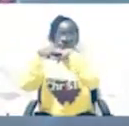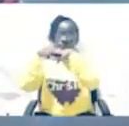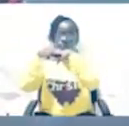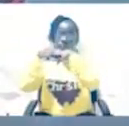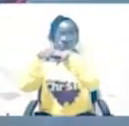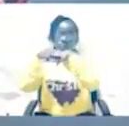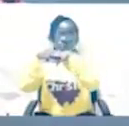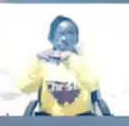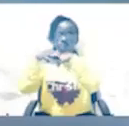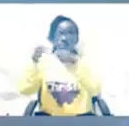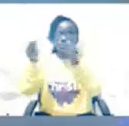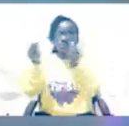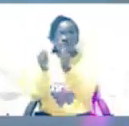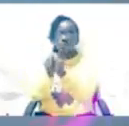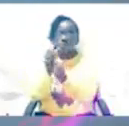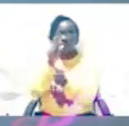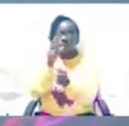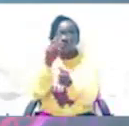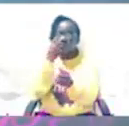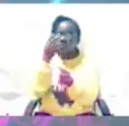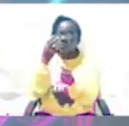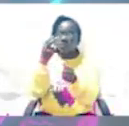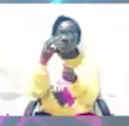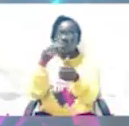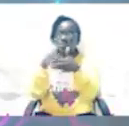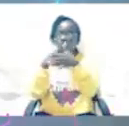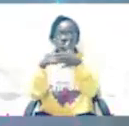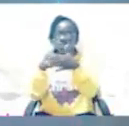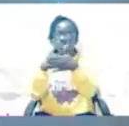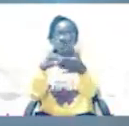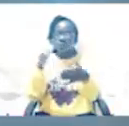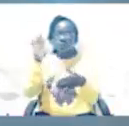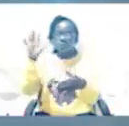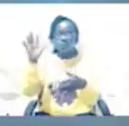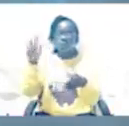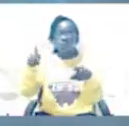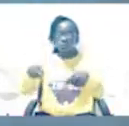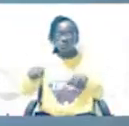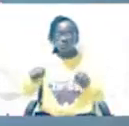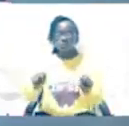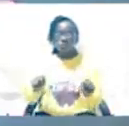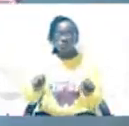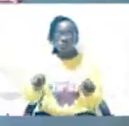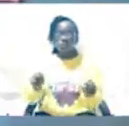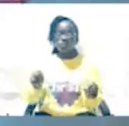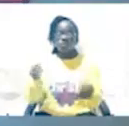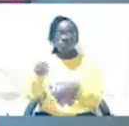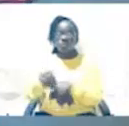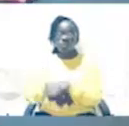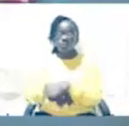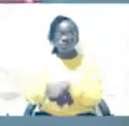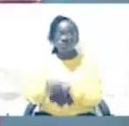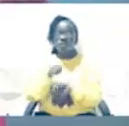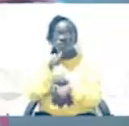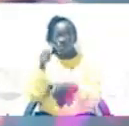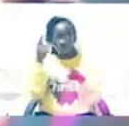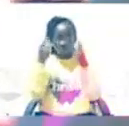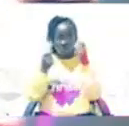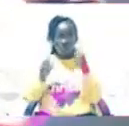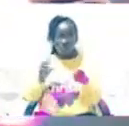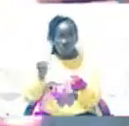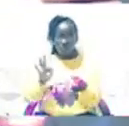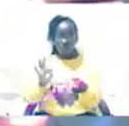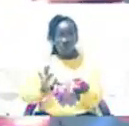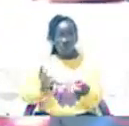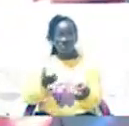Throne of grace tonight, not because of our own merit, or righteousness,